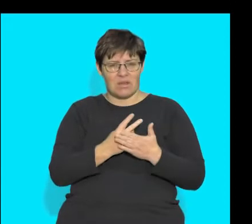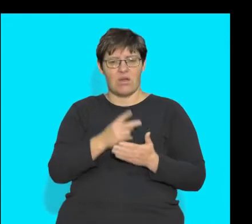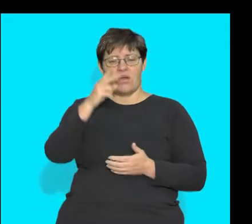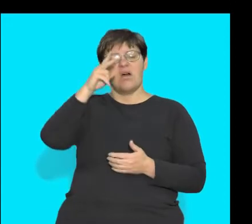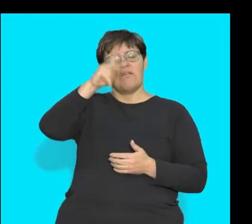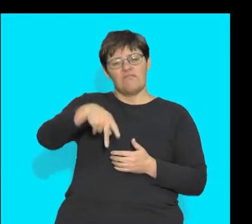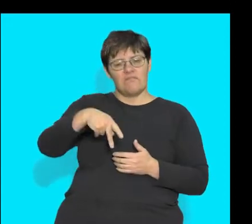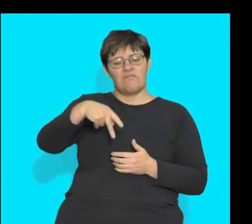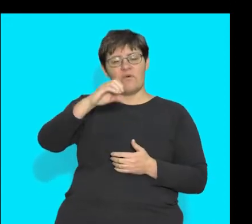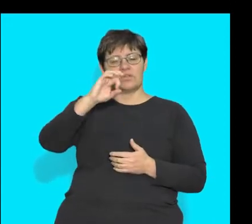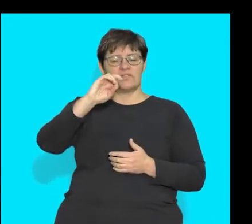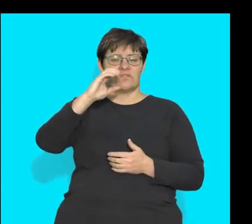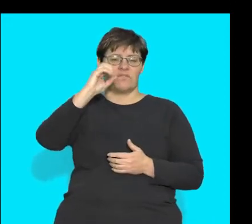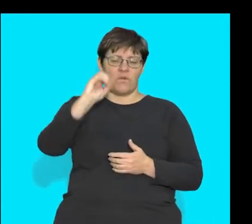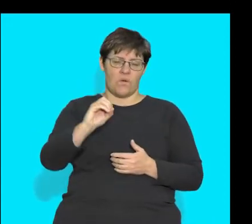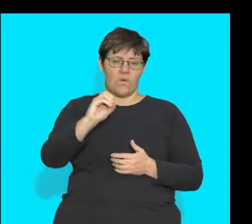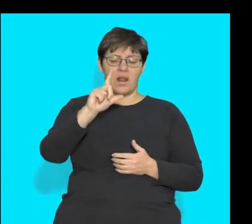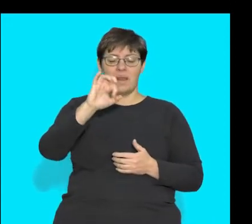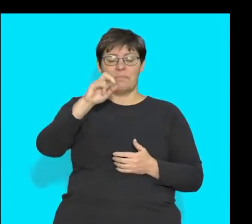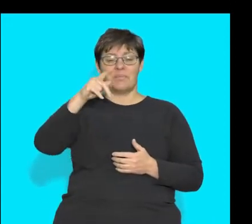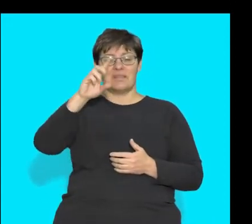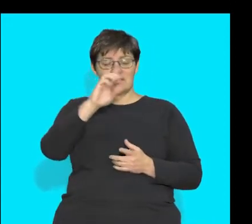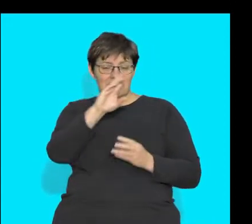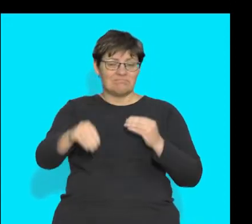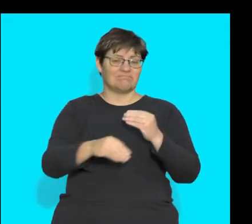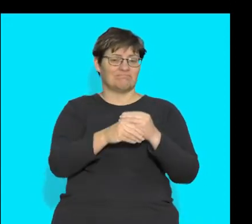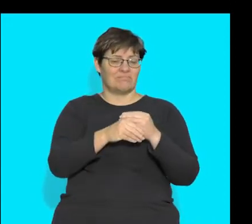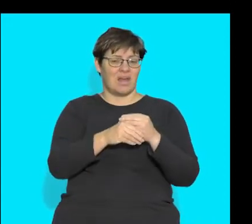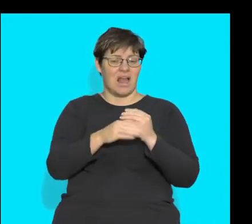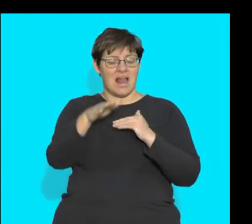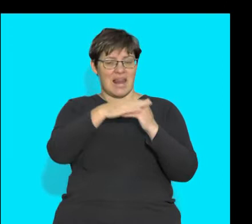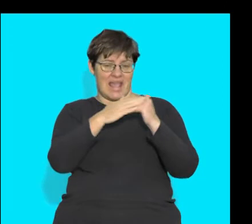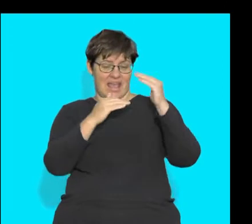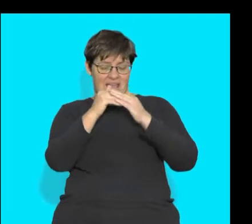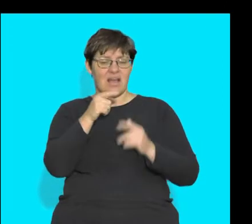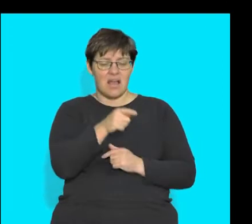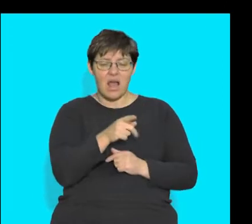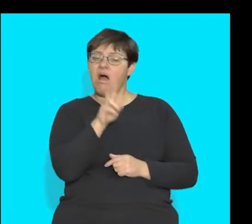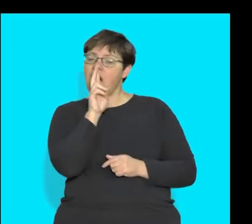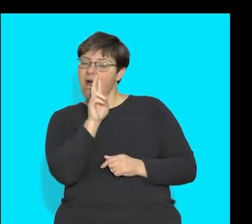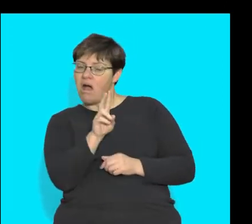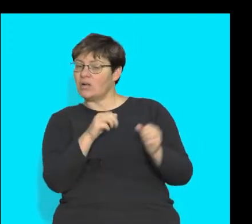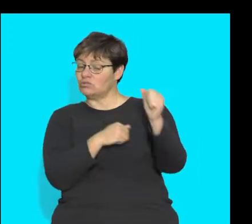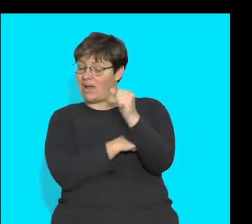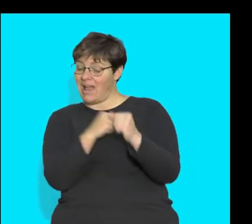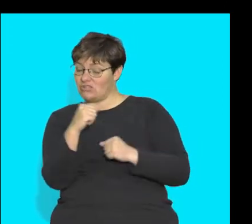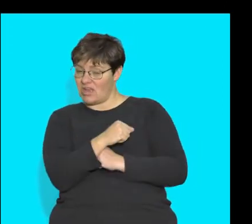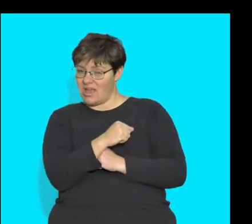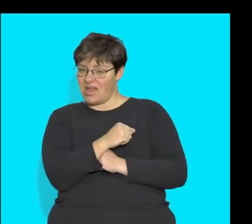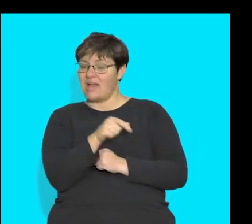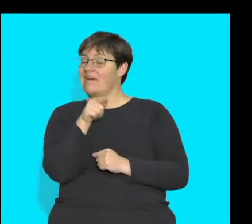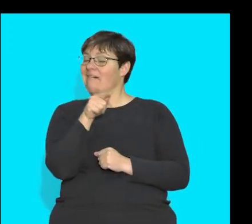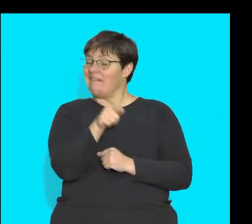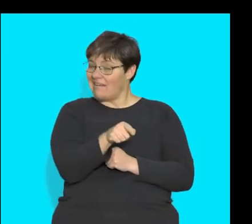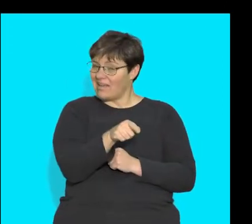phospholipids, the bilayer, and this whole structure of the cell membrane, right, is